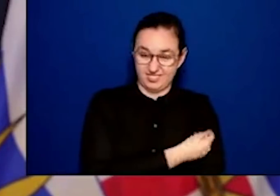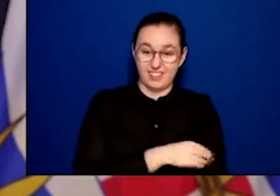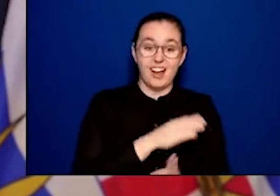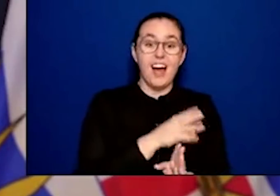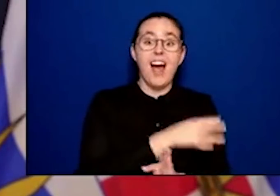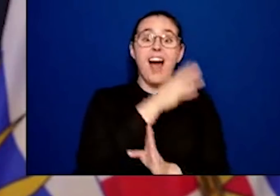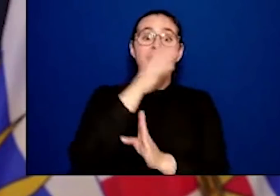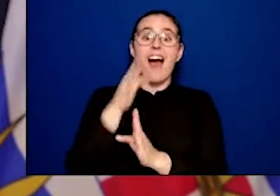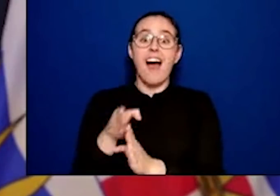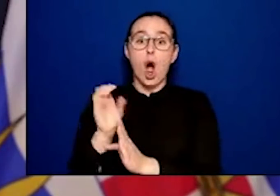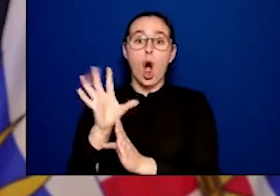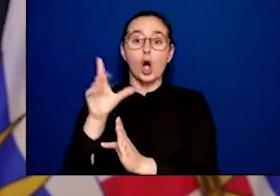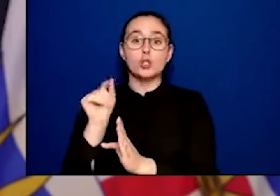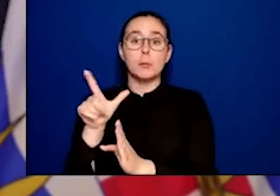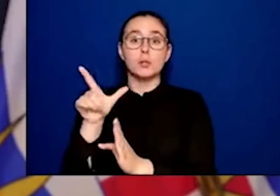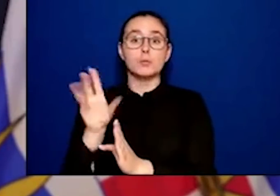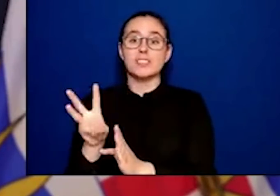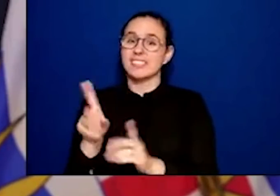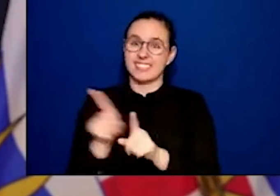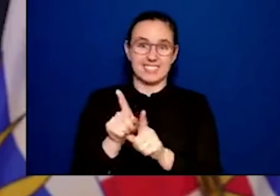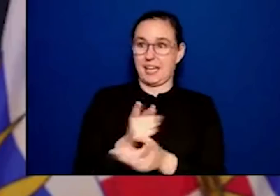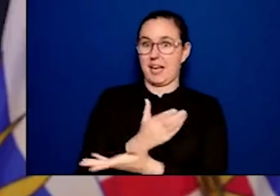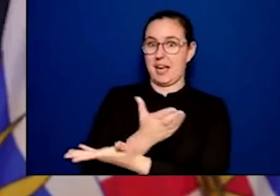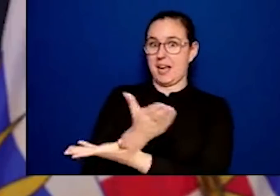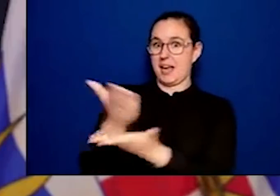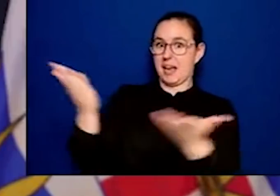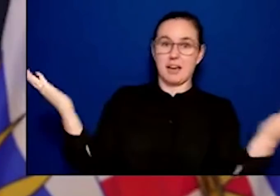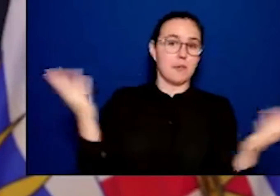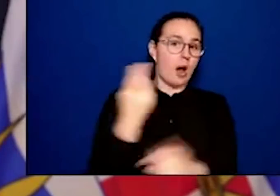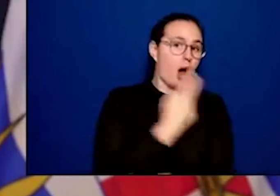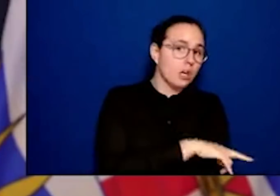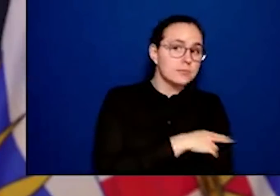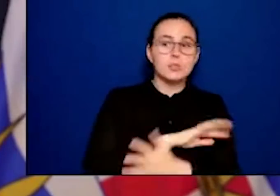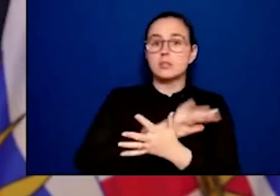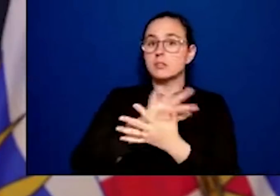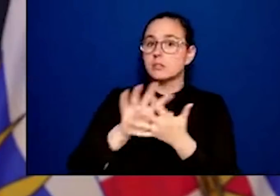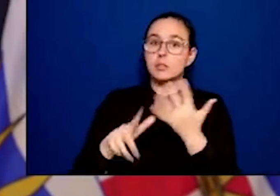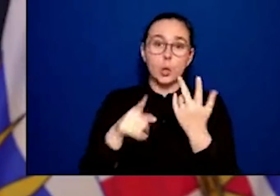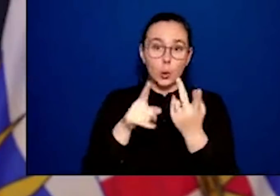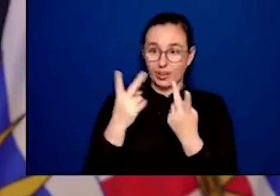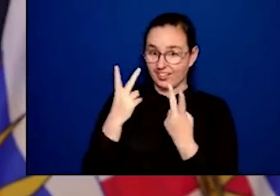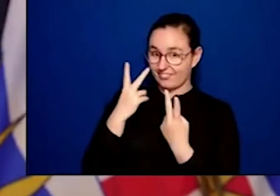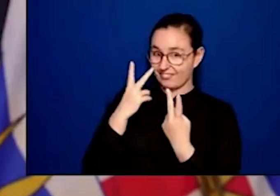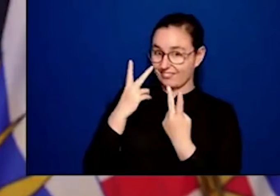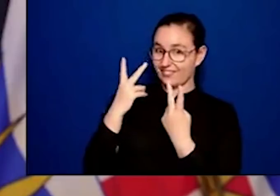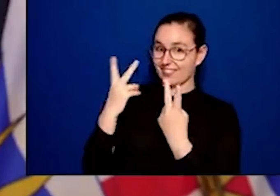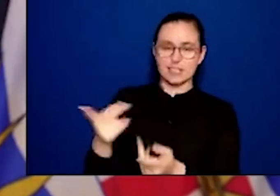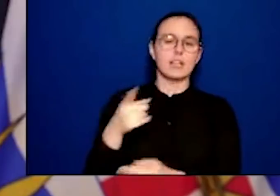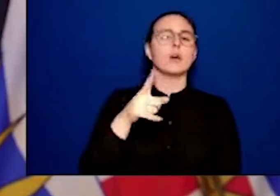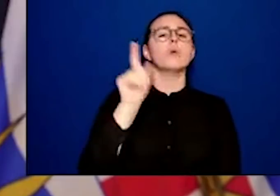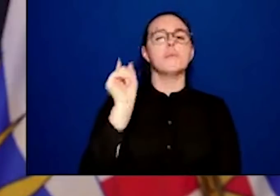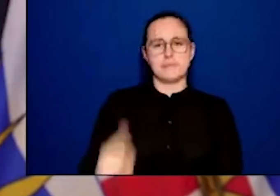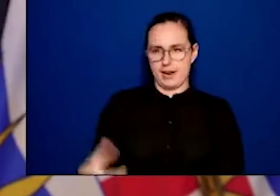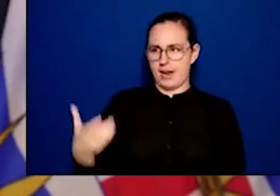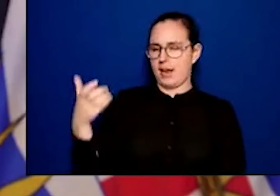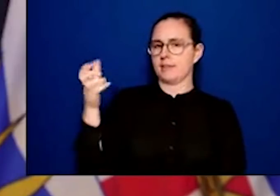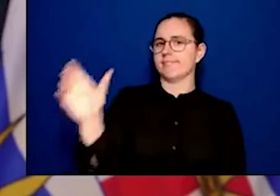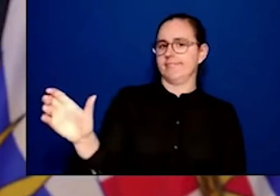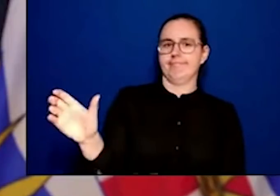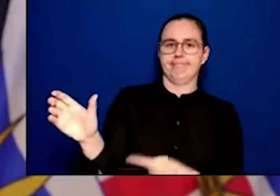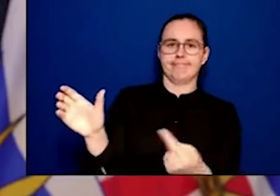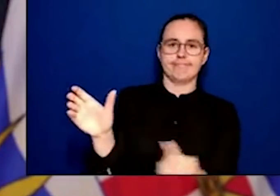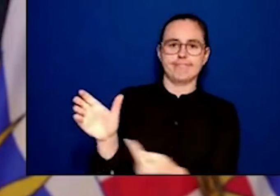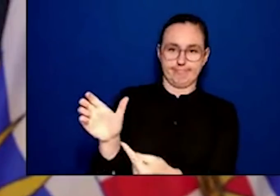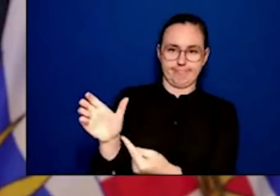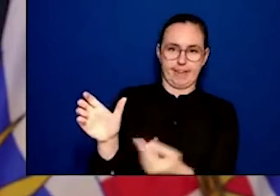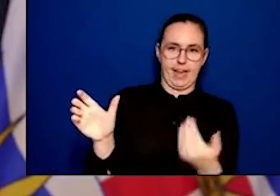acute care and community care settings, to visit in acute care settings, you must also show that you're fully vaccinated. Those